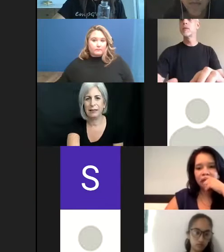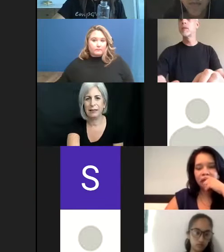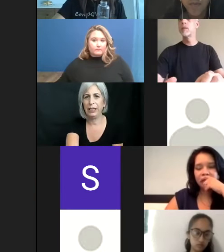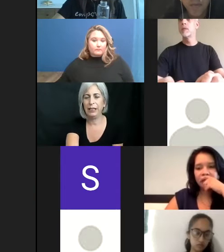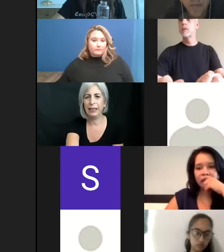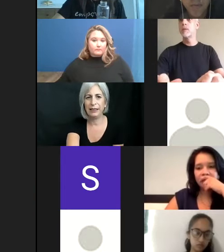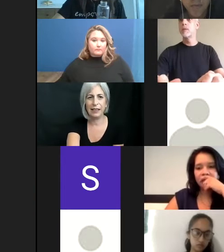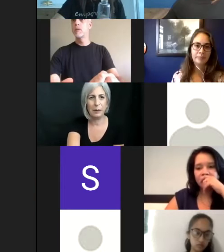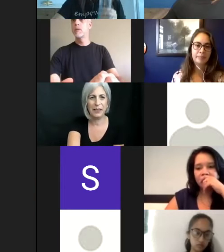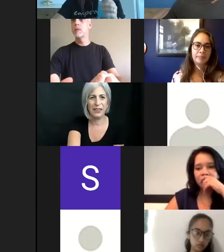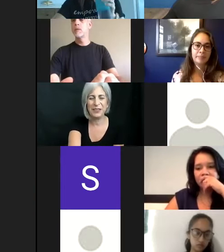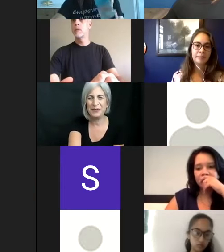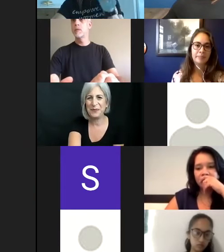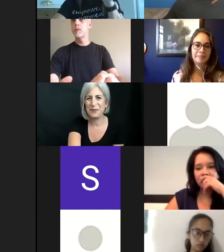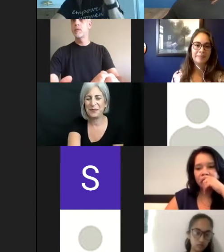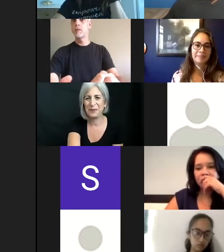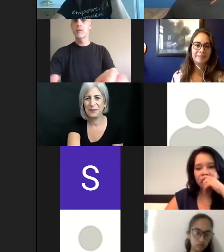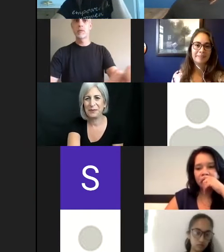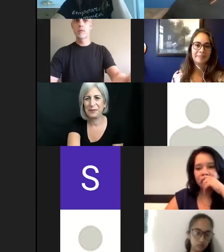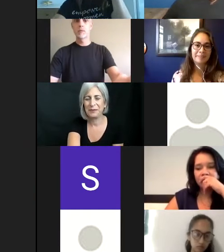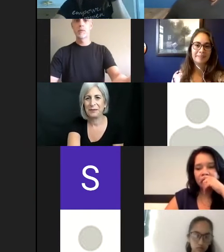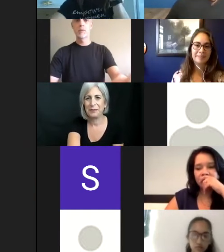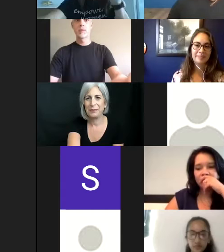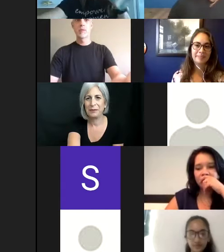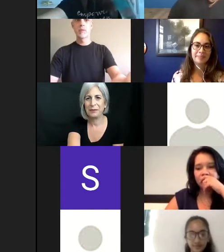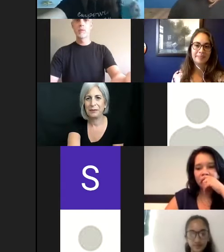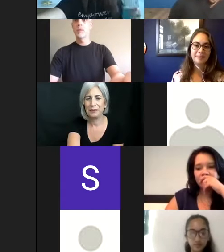We're going to share the screen, get set up here.